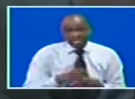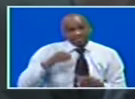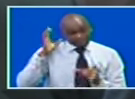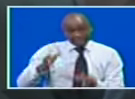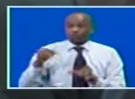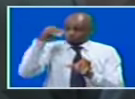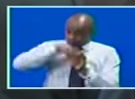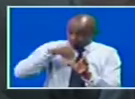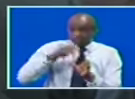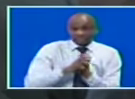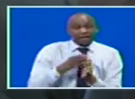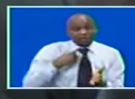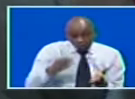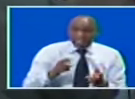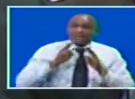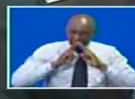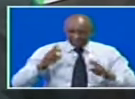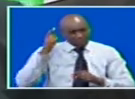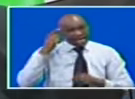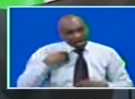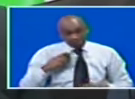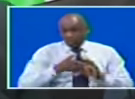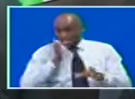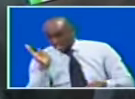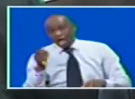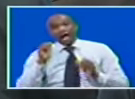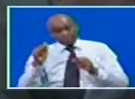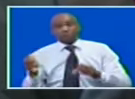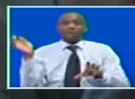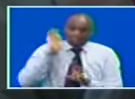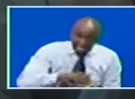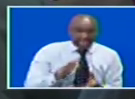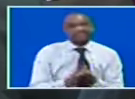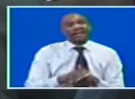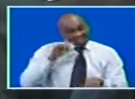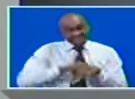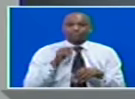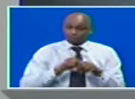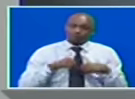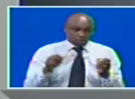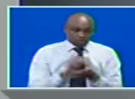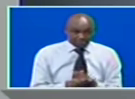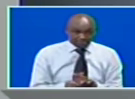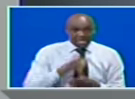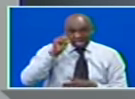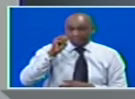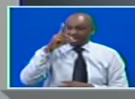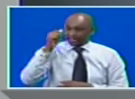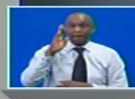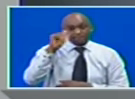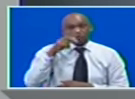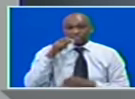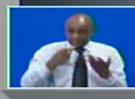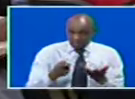has peace of mind that you can exit and enter with a very structured mechanism. The M Akiba bond, which closed